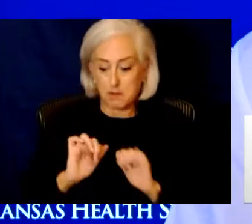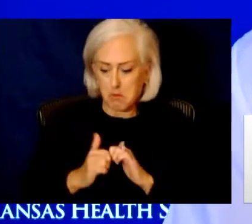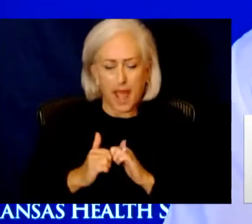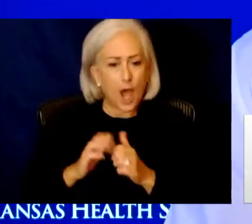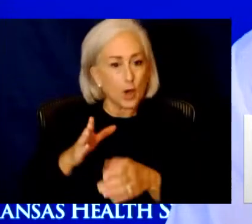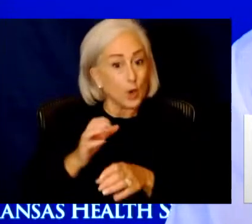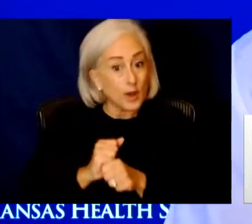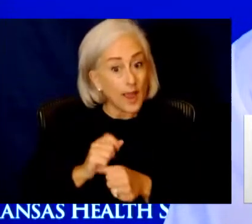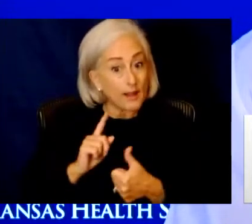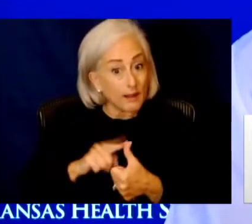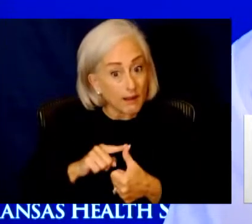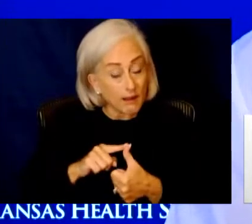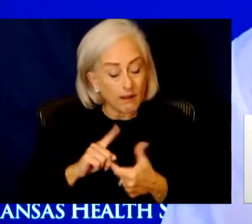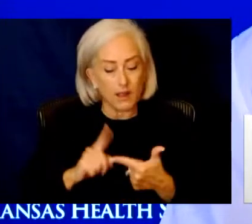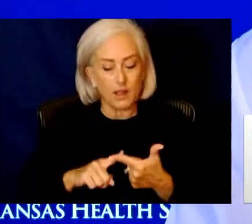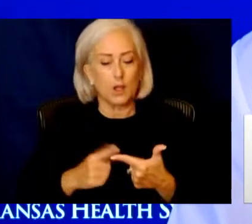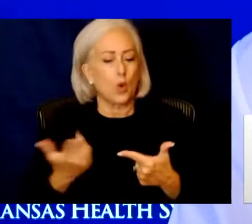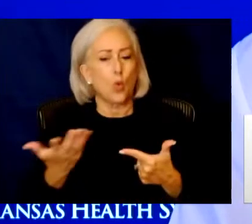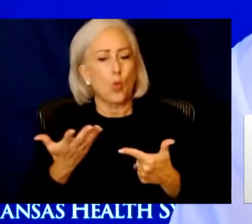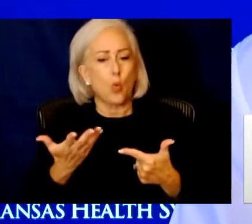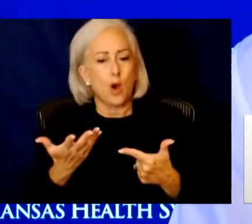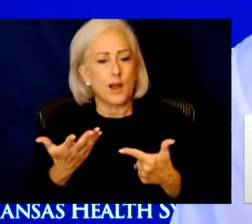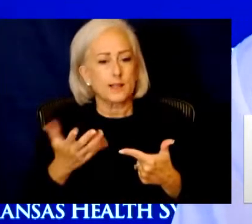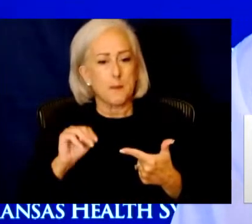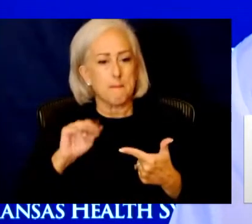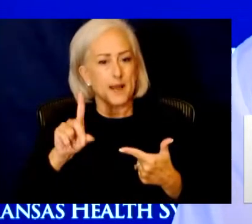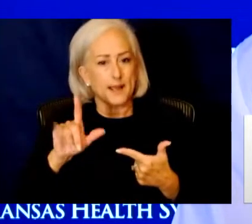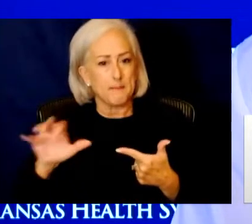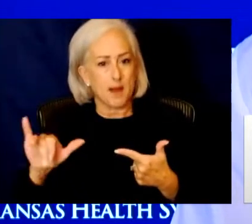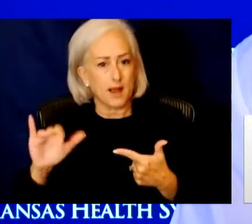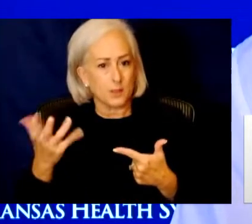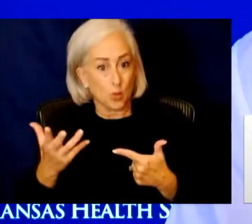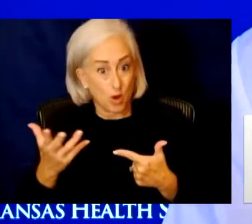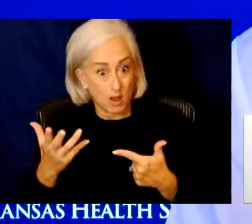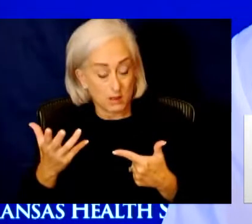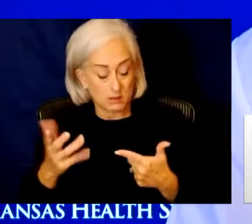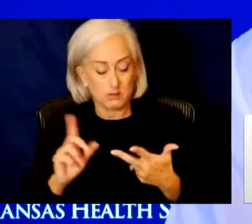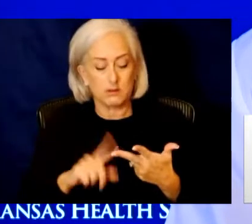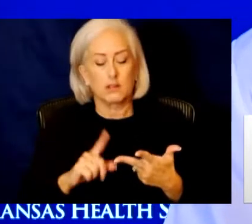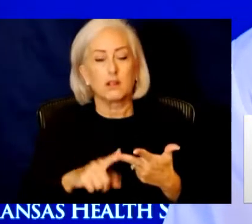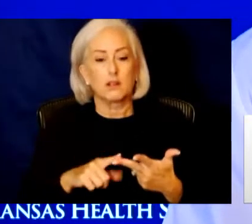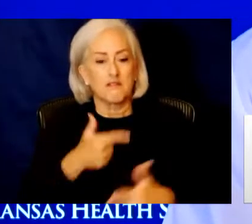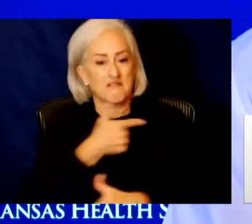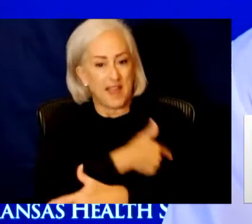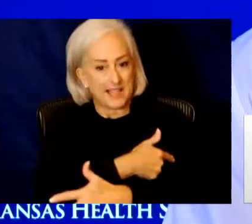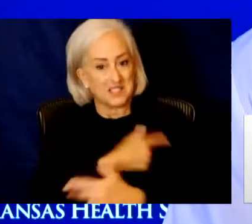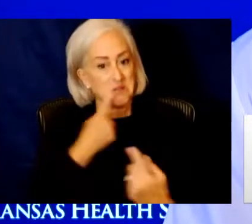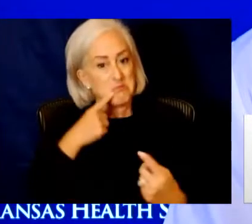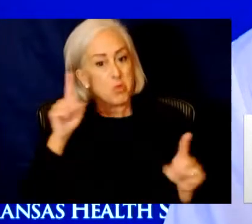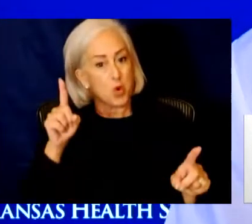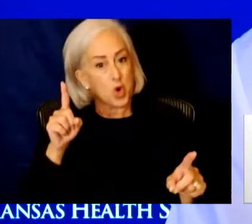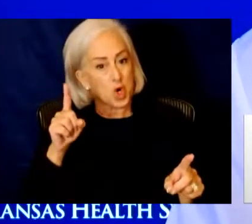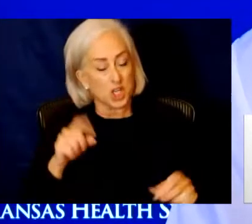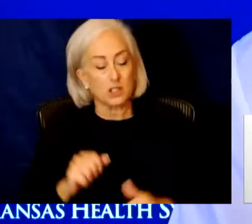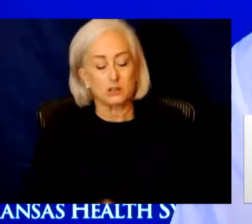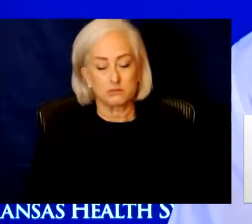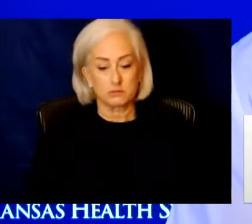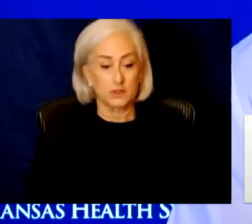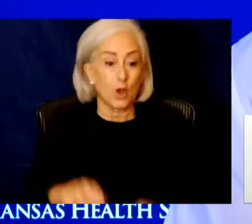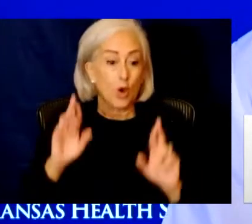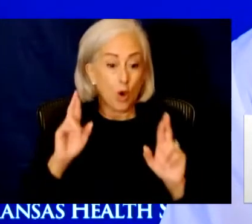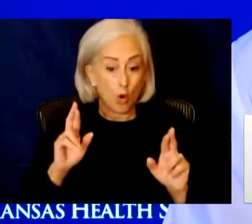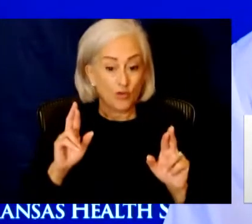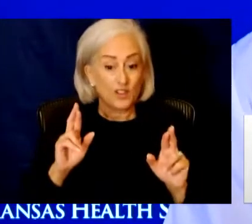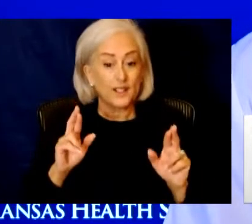but also those preventive measures such as vaccine. We know those vaccines work. Hopefully we are working on that as a nation and